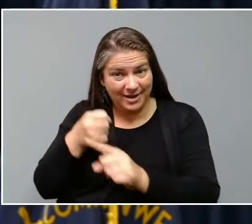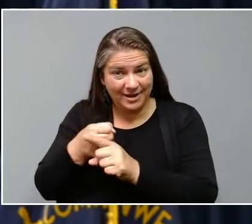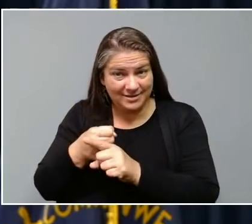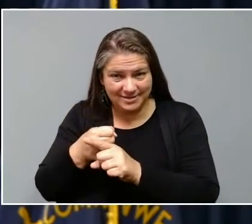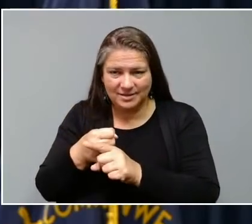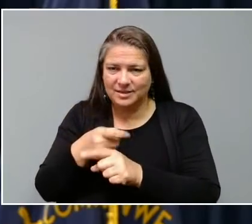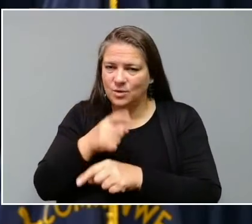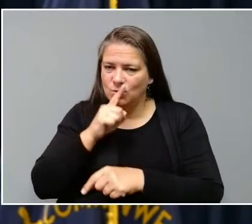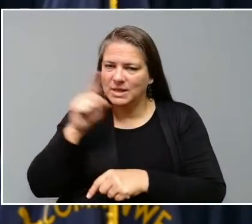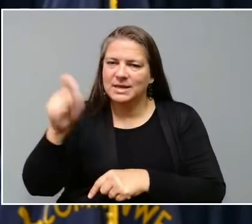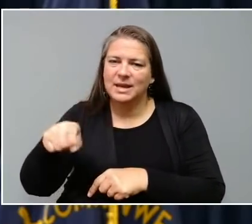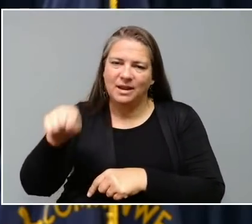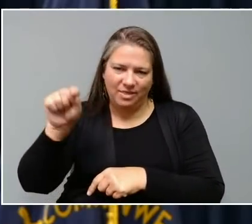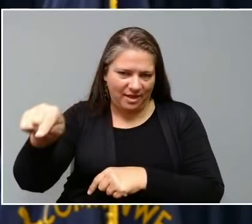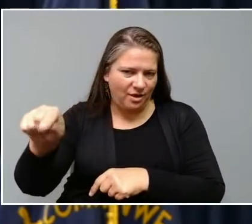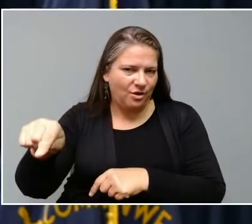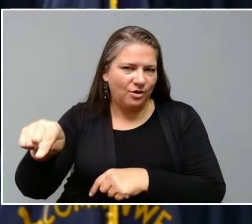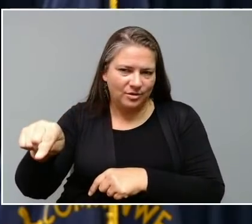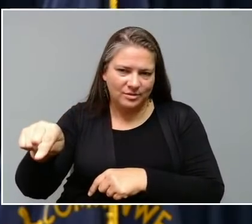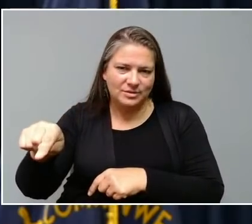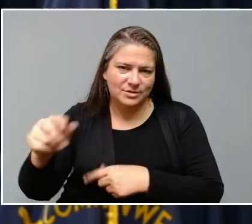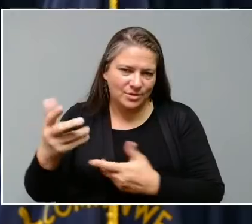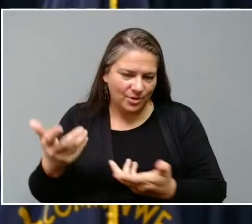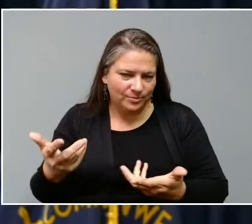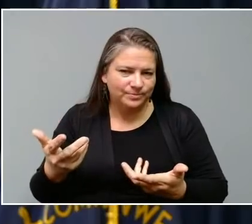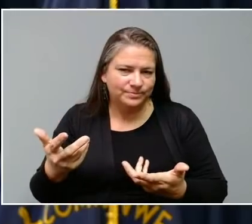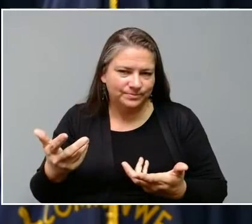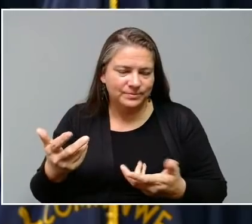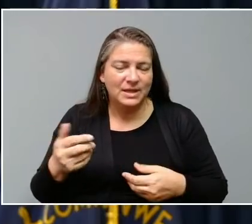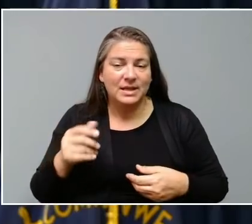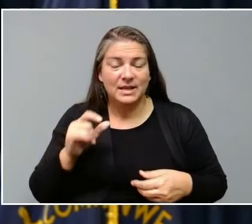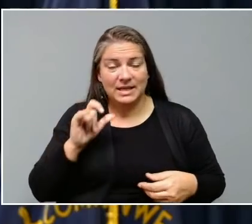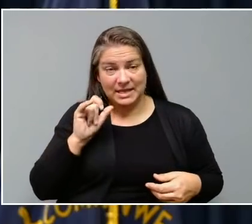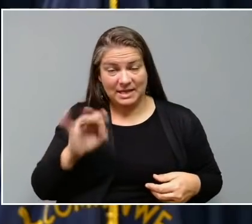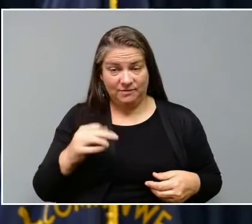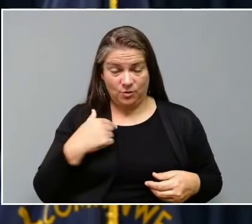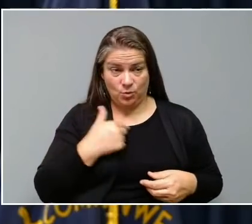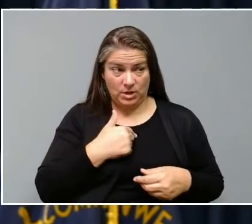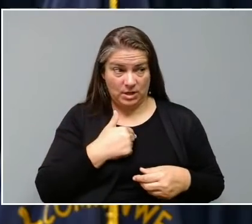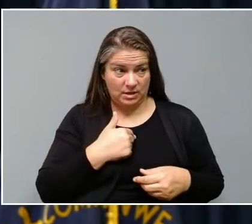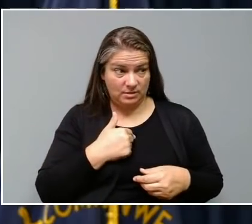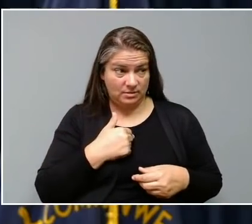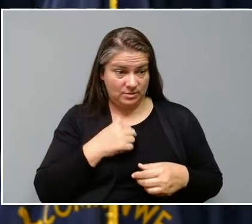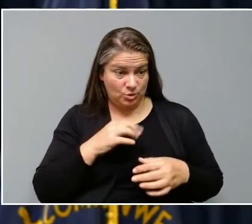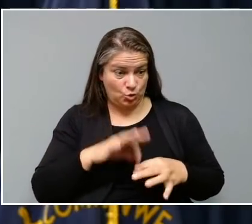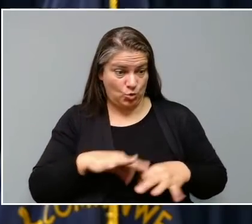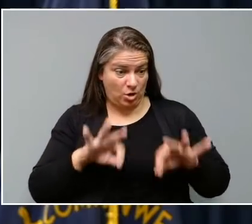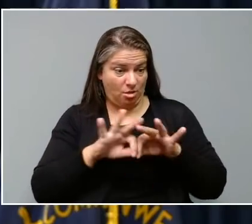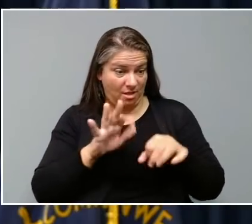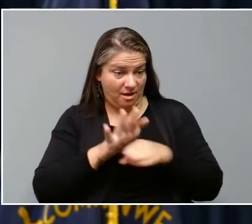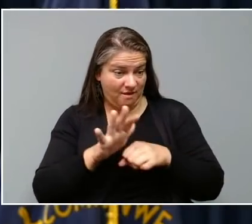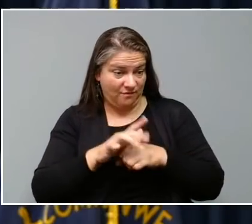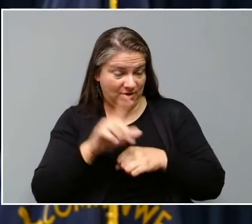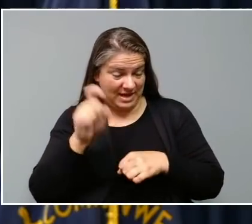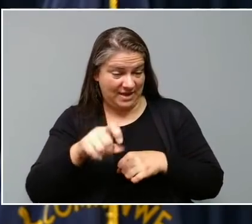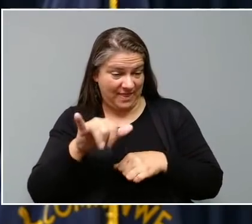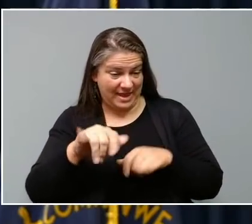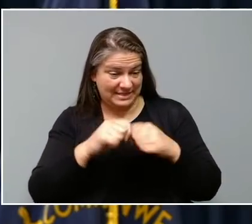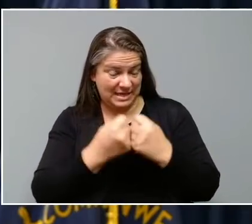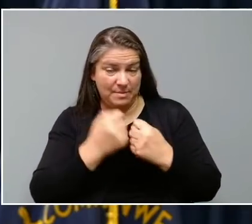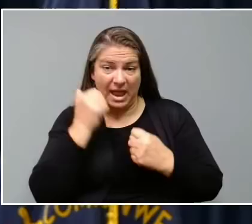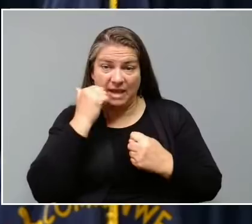Kentucky. I've made the point that if we are critical enough, and we are at that hospital, to need one of these teams, every day that